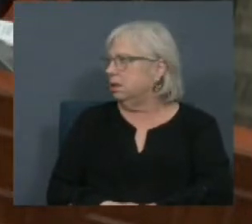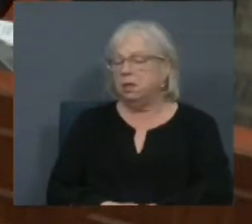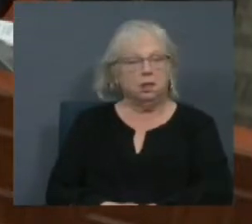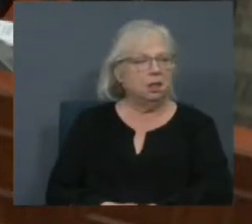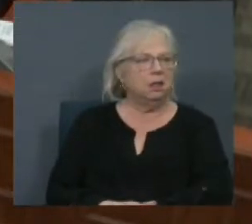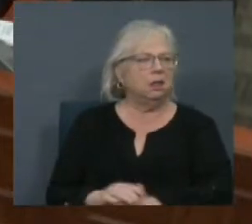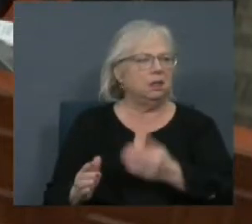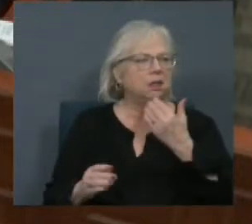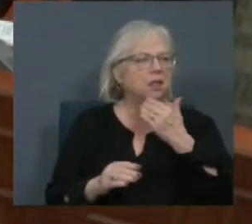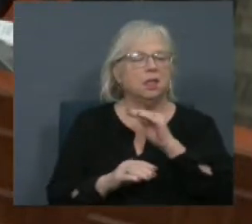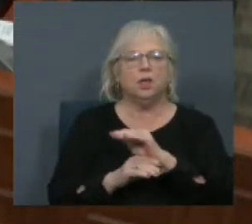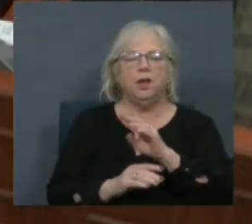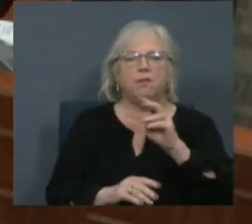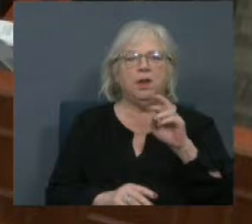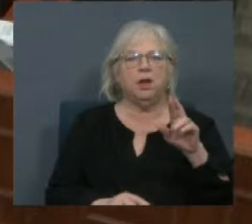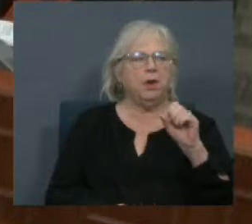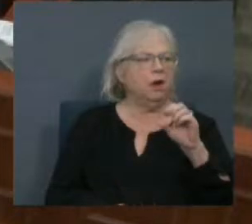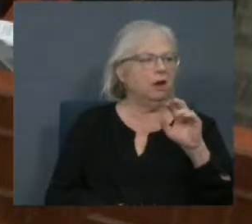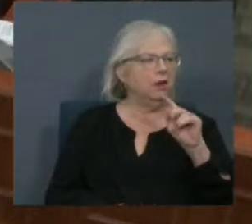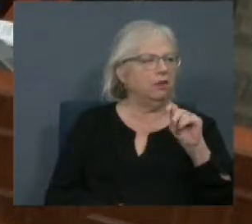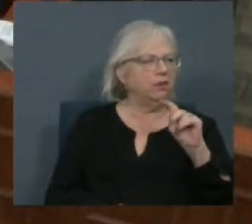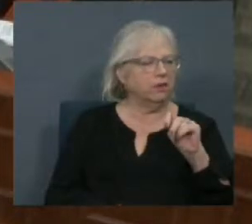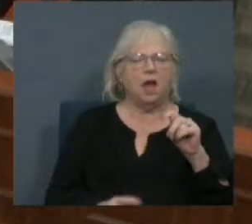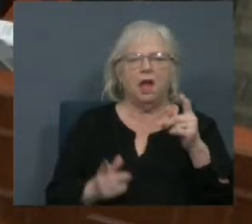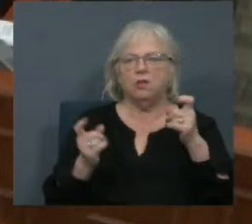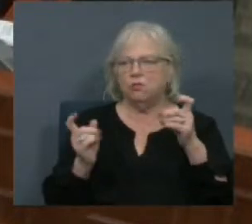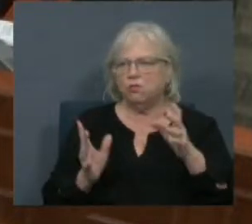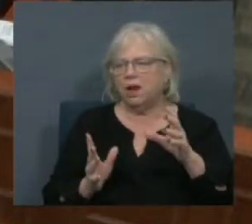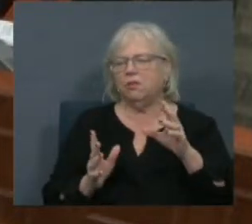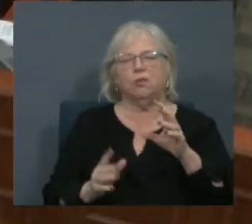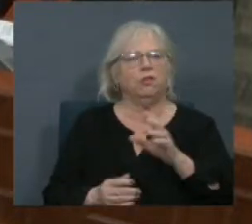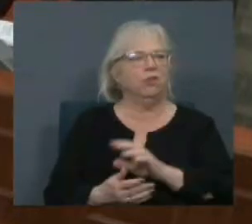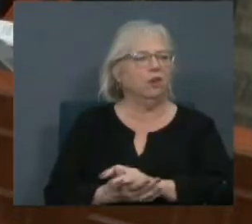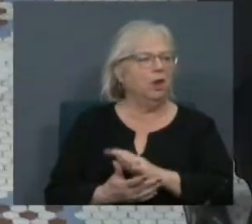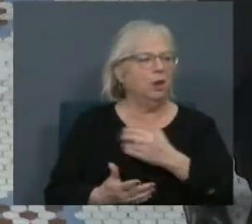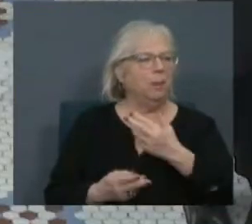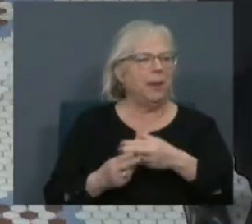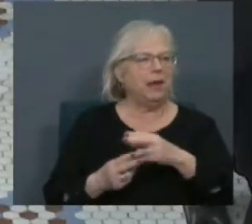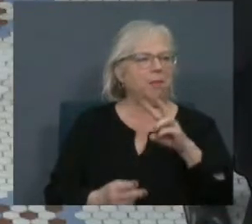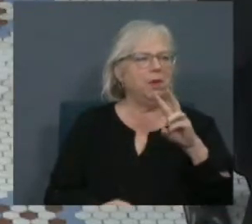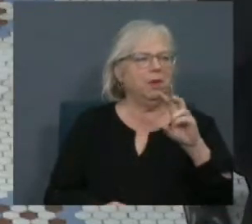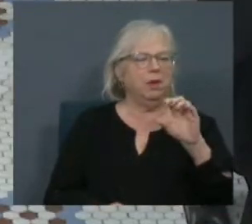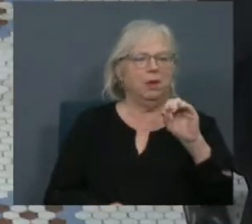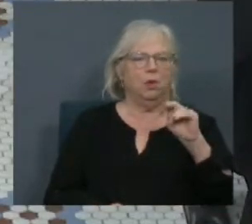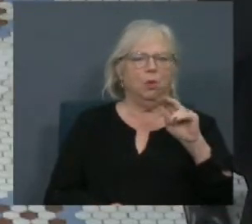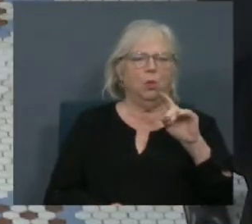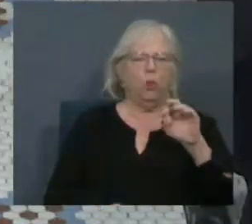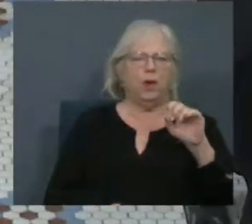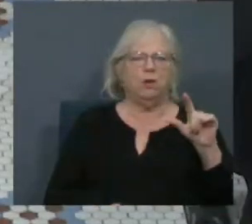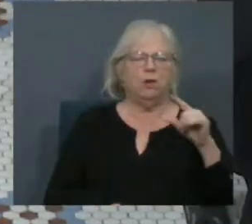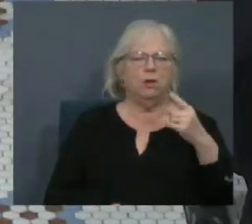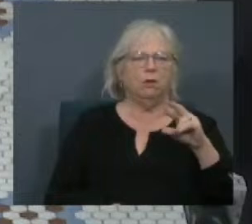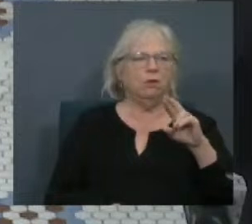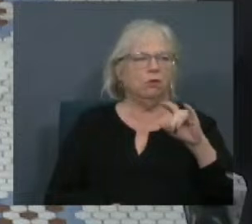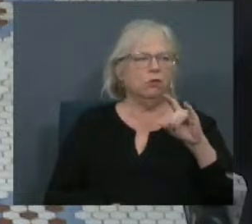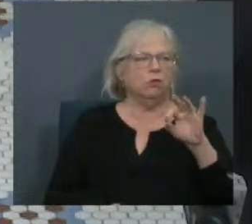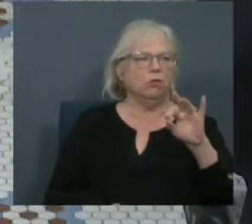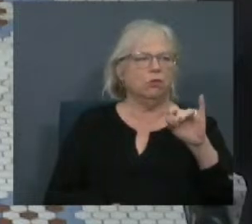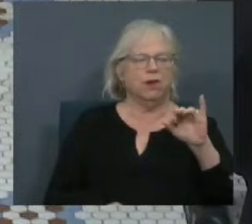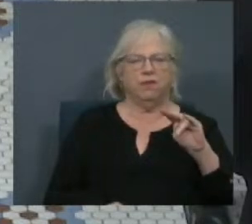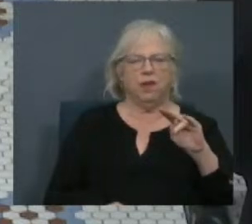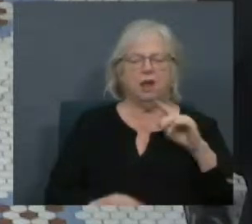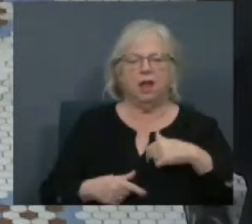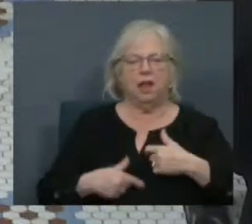Good evening, Mayor Scott, Vice Mayor Webb, directors. My name is Wendell Griffin. I live in Little Rock and have lived in Little Rock